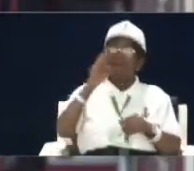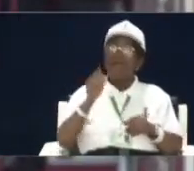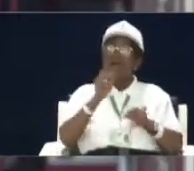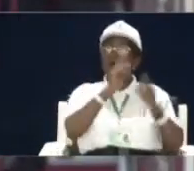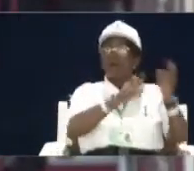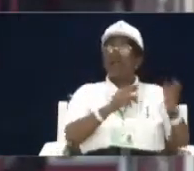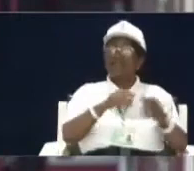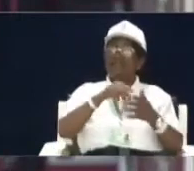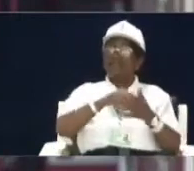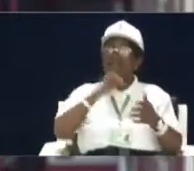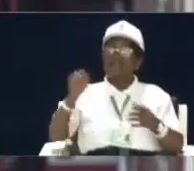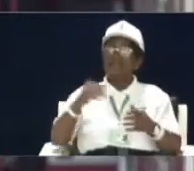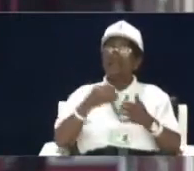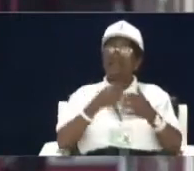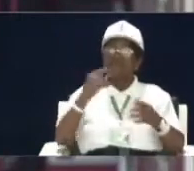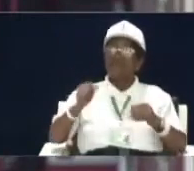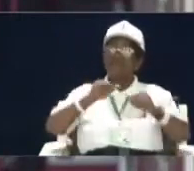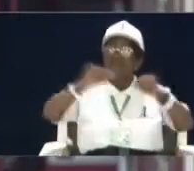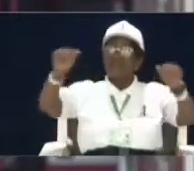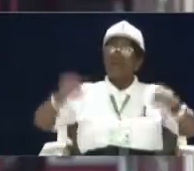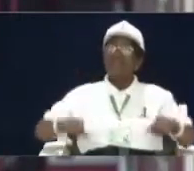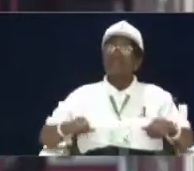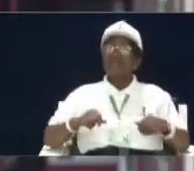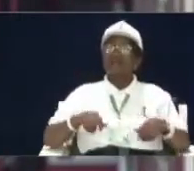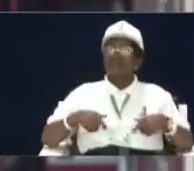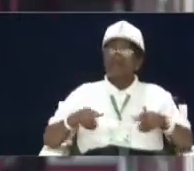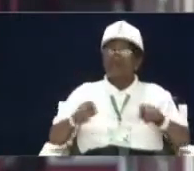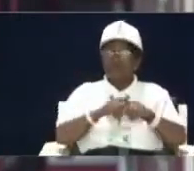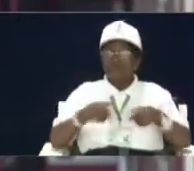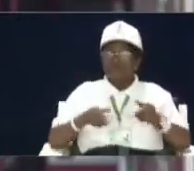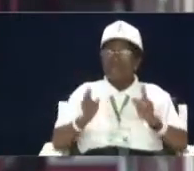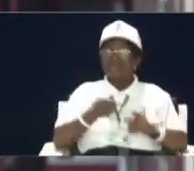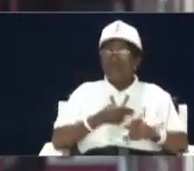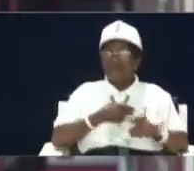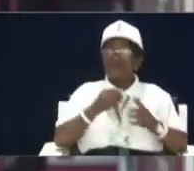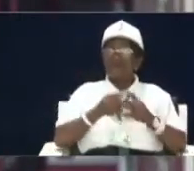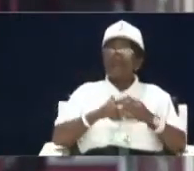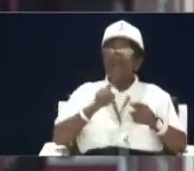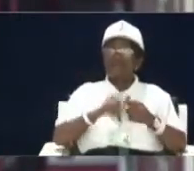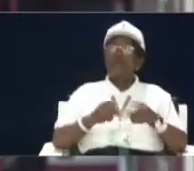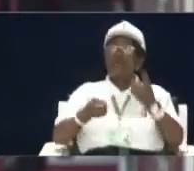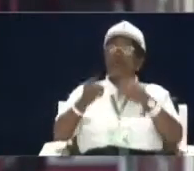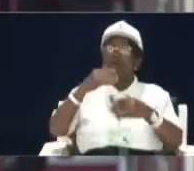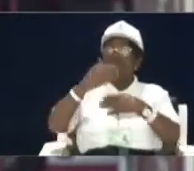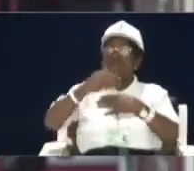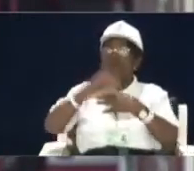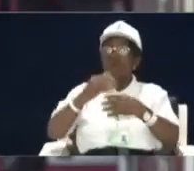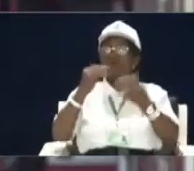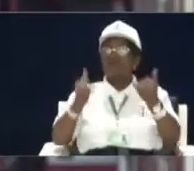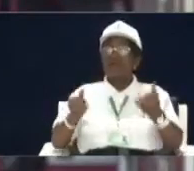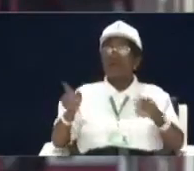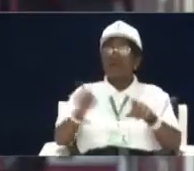rest of the program. Let's begin to come forward now as I count. 1.